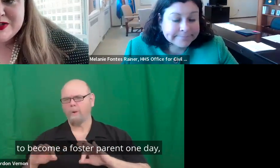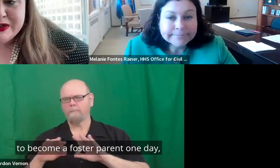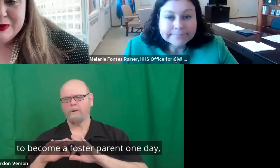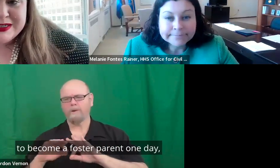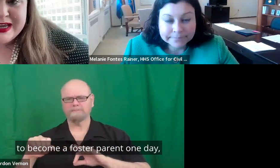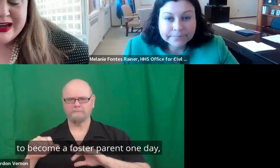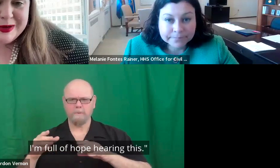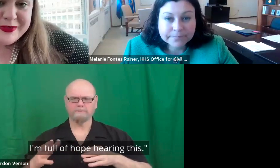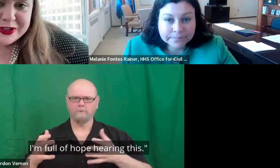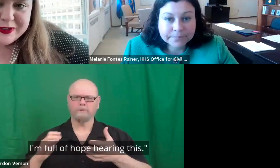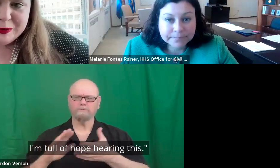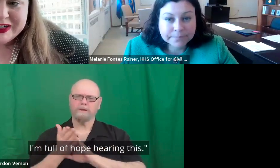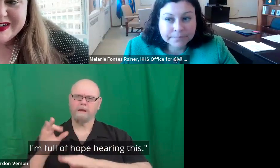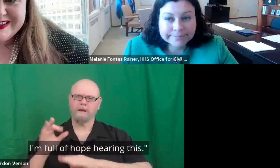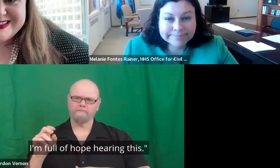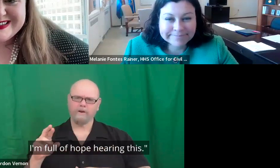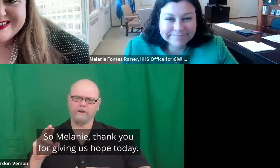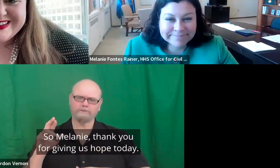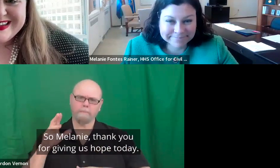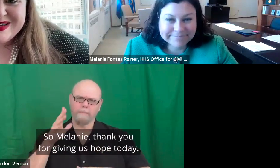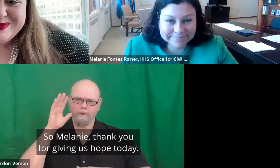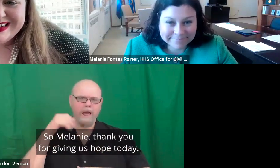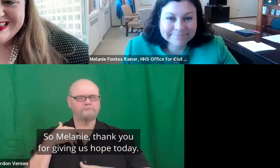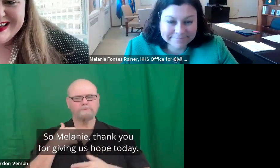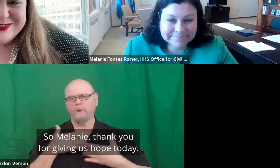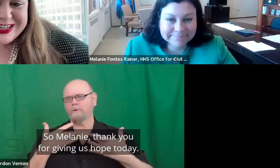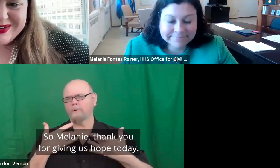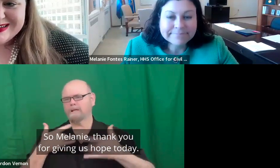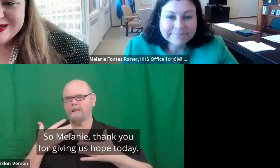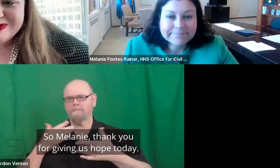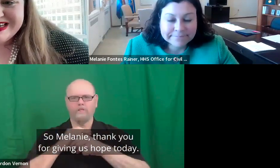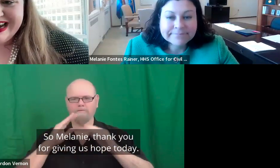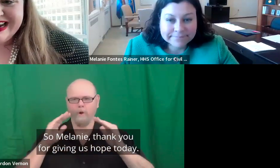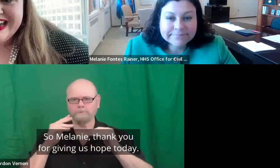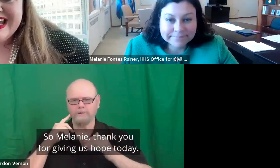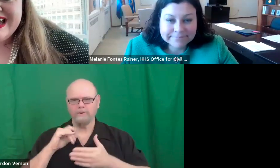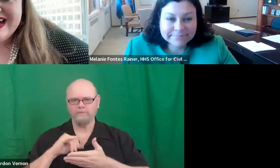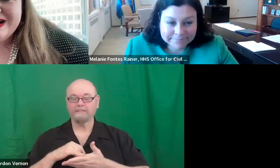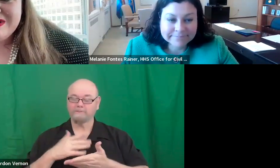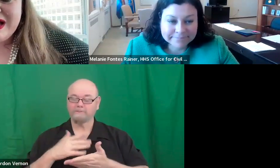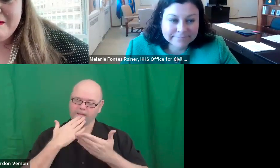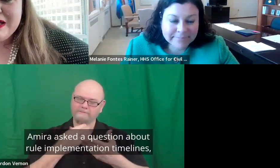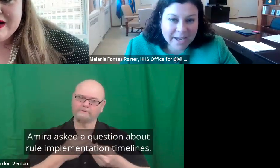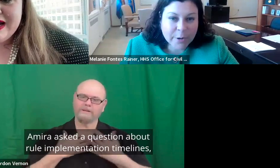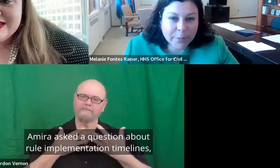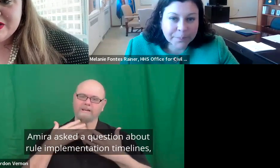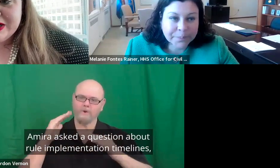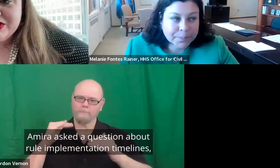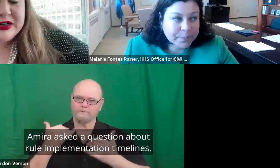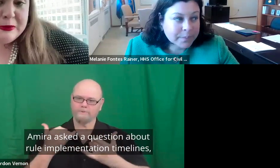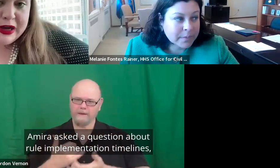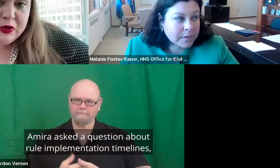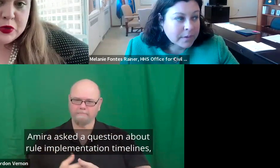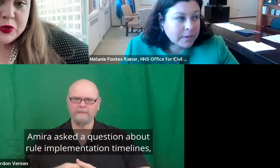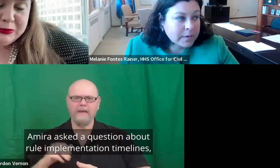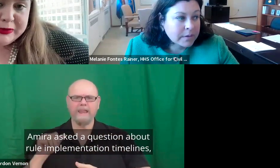become a foster parent one day, I'm full of hope hearing this. So Melanie, thank you for giving us hope today. Amira asked a